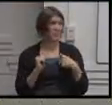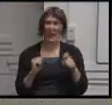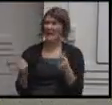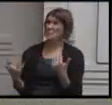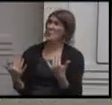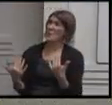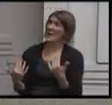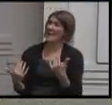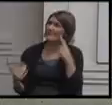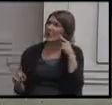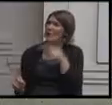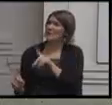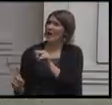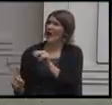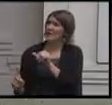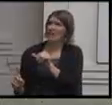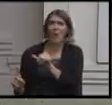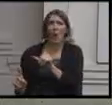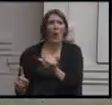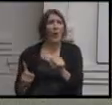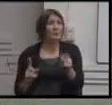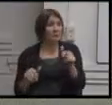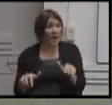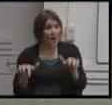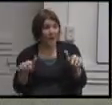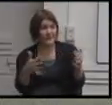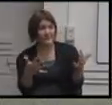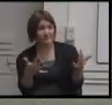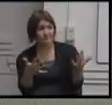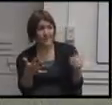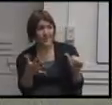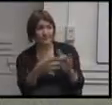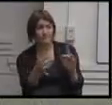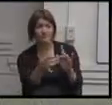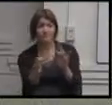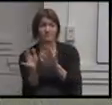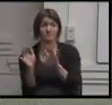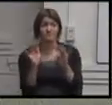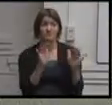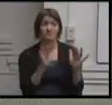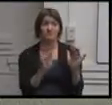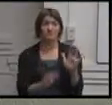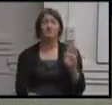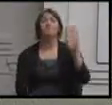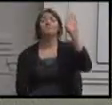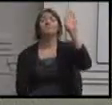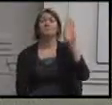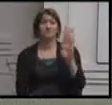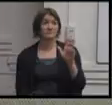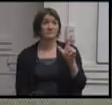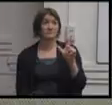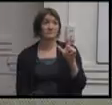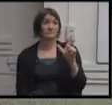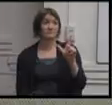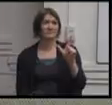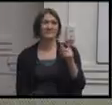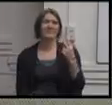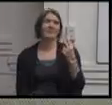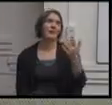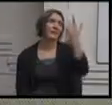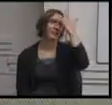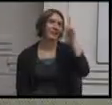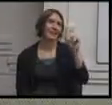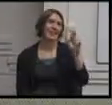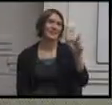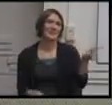wait for... No. Is there anybody who's in attendance who wants to comment or question on this matter? Yes,